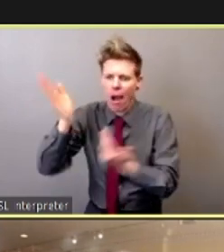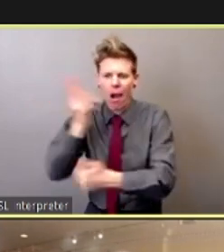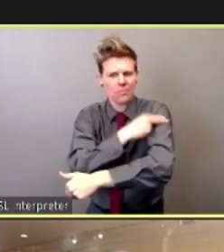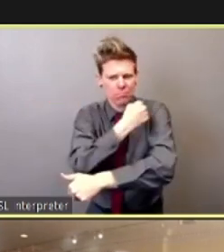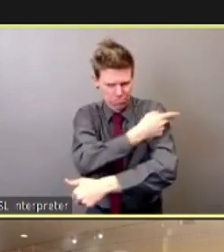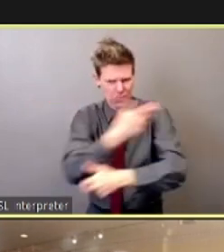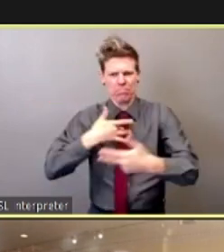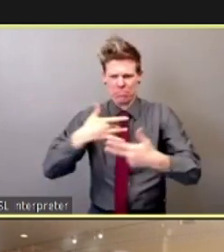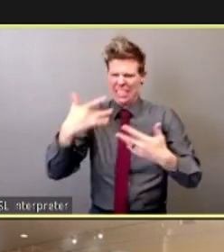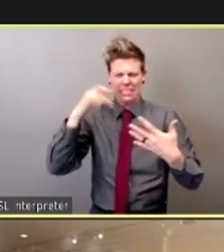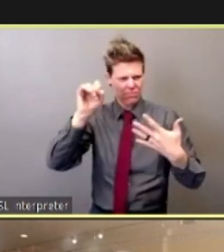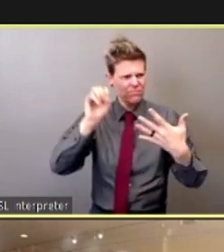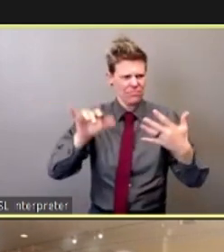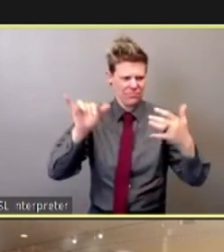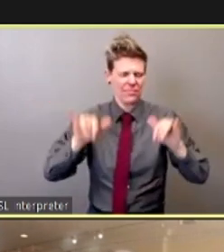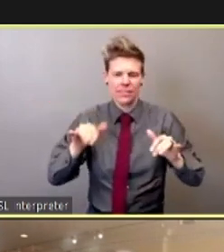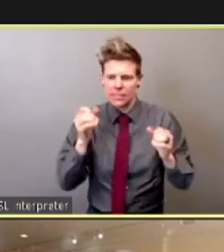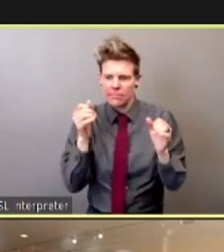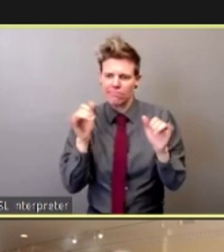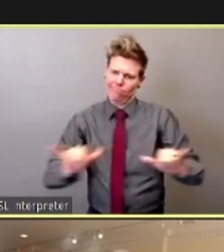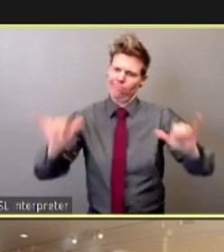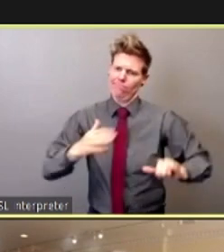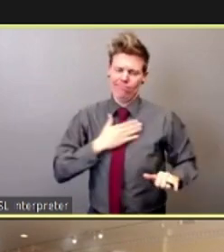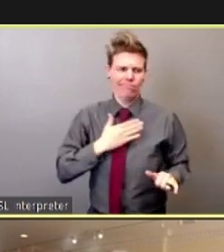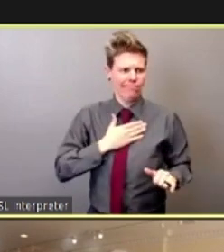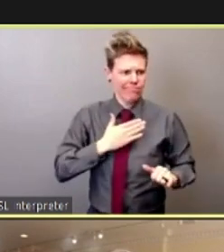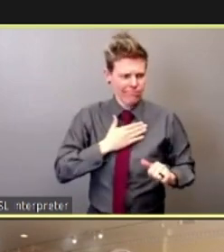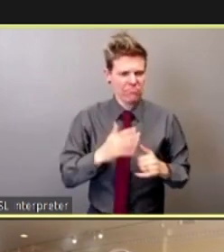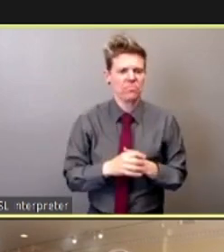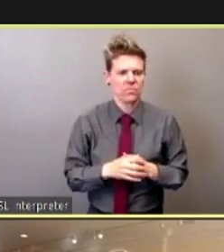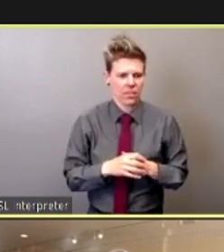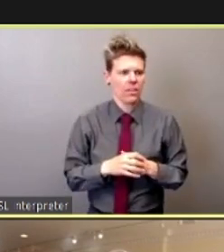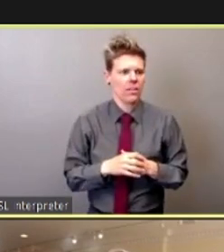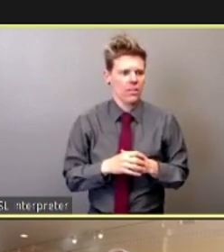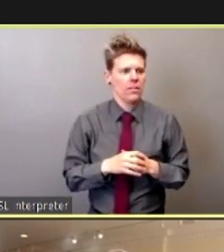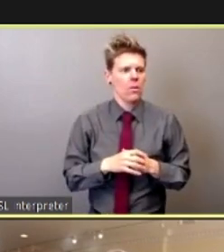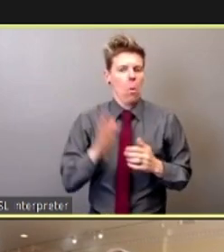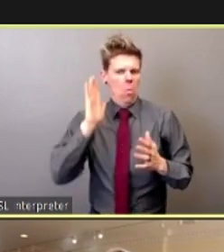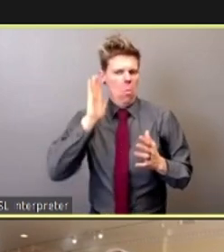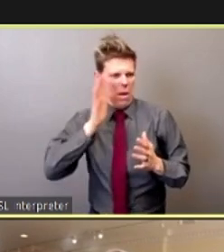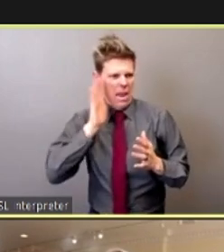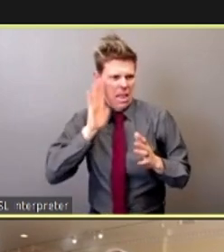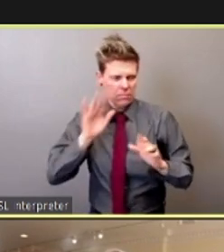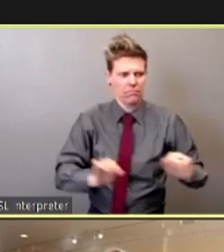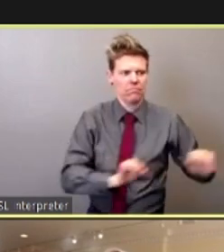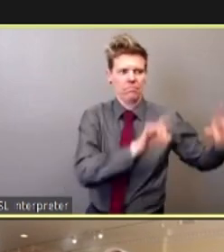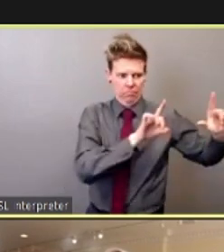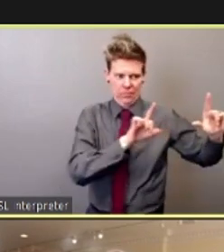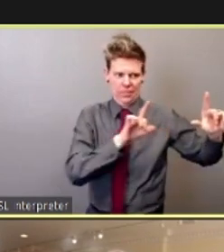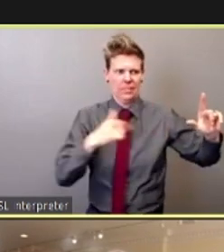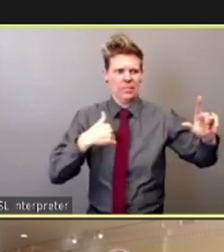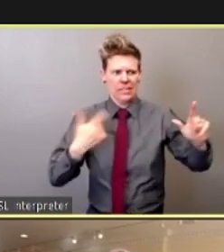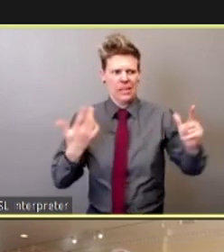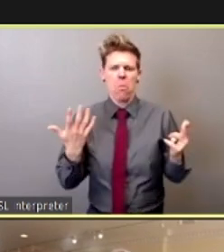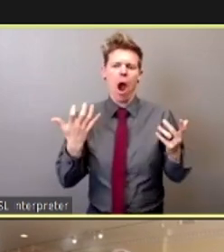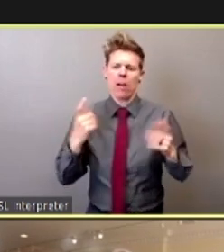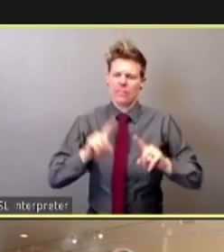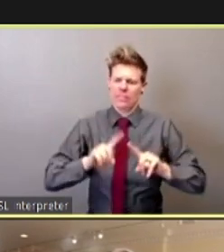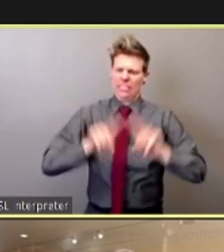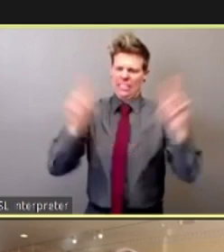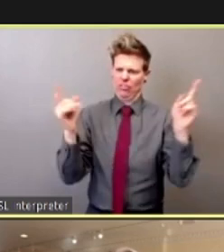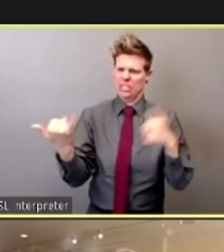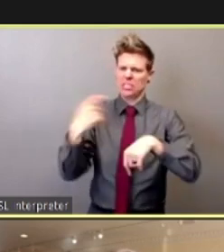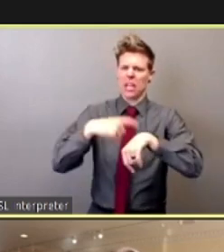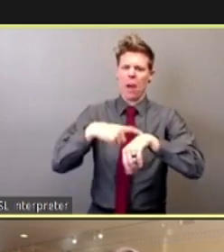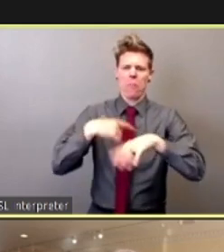we've lost. We are certainly going to talk about that, but we wanted to start on a different note and really show that